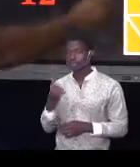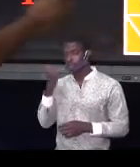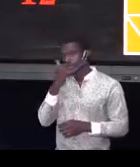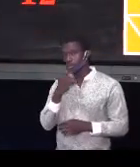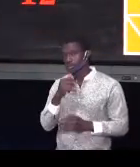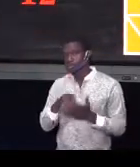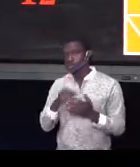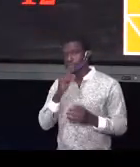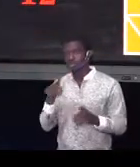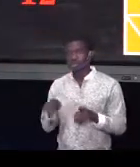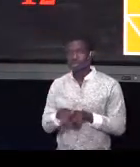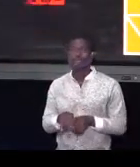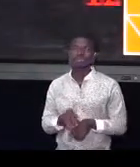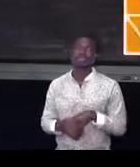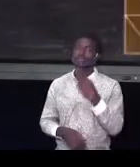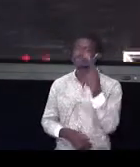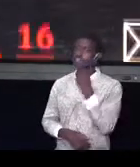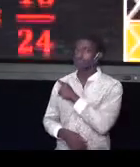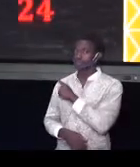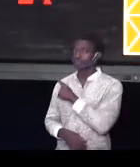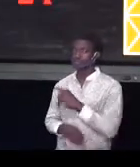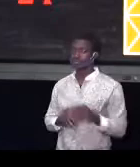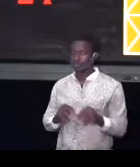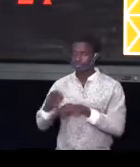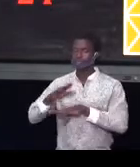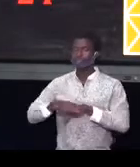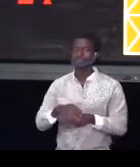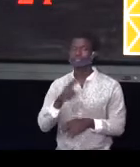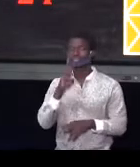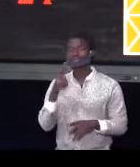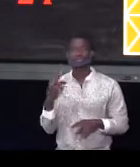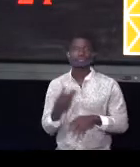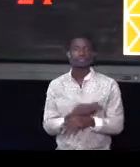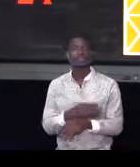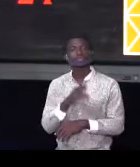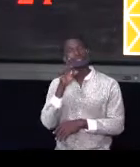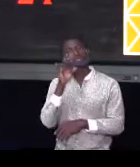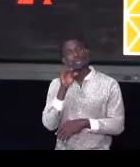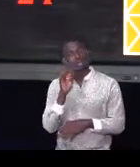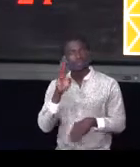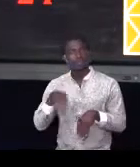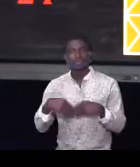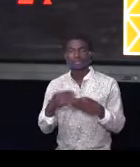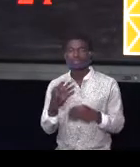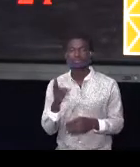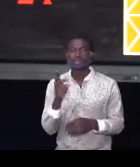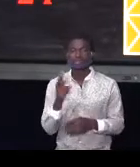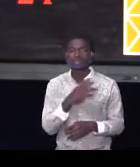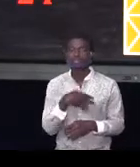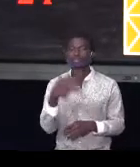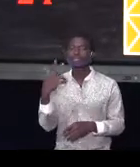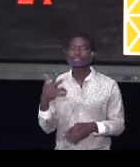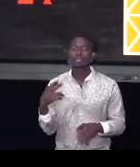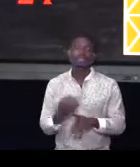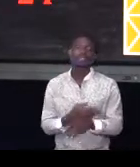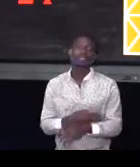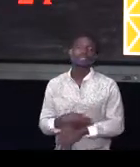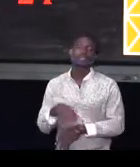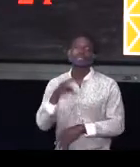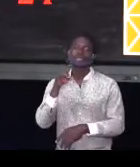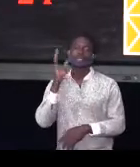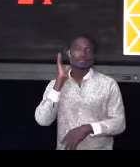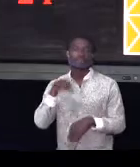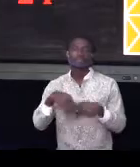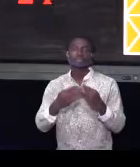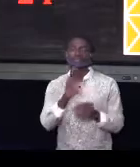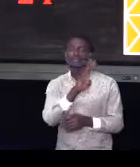part here, still of the same size. Okay, so moving on, 2 times 8 will give me 16. 3 times 8 likewise will give 24.